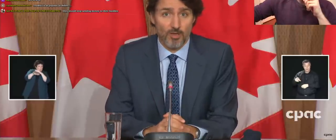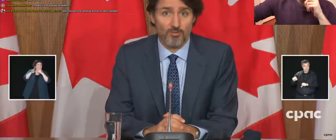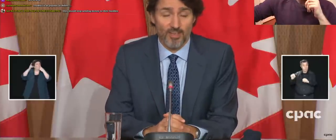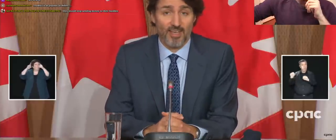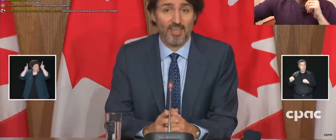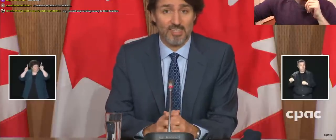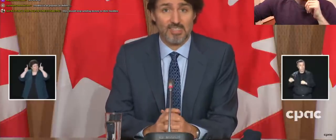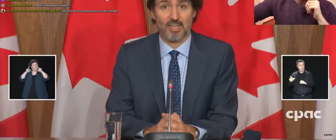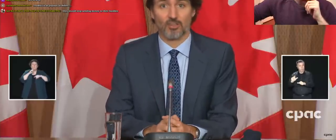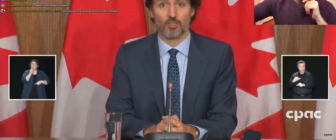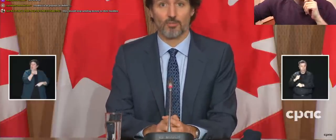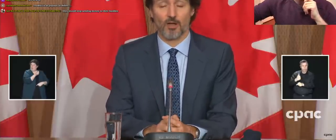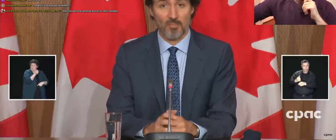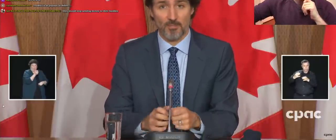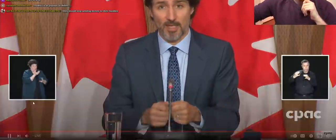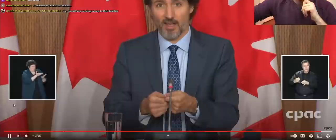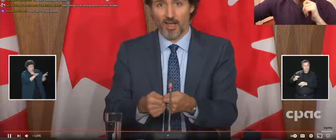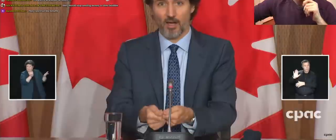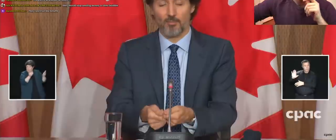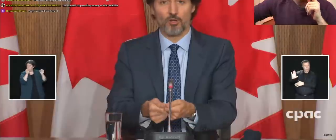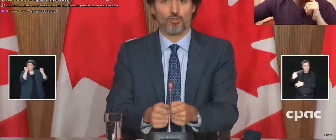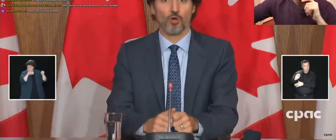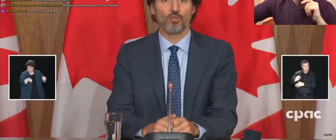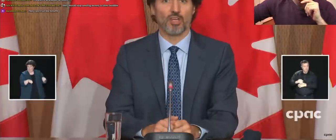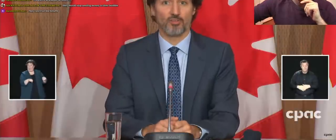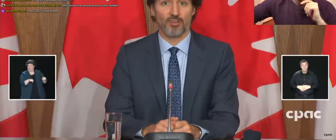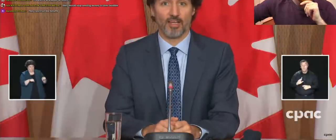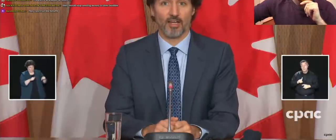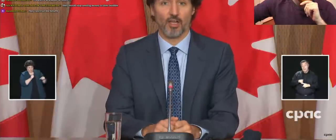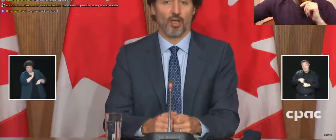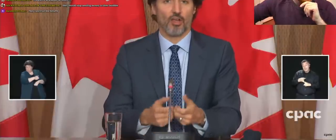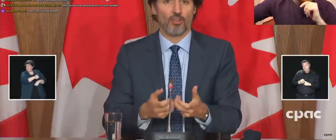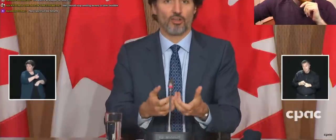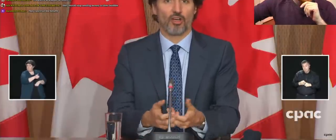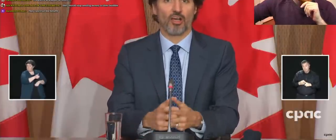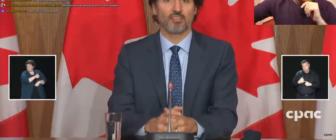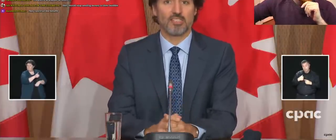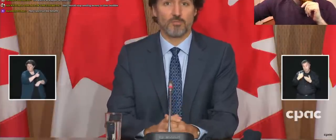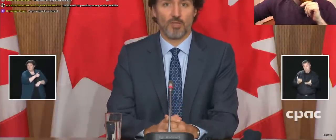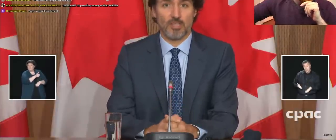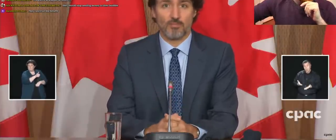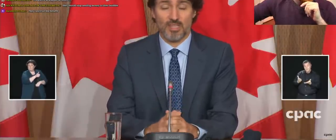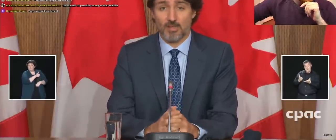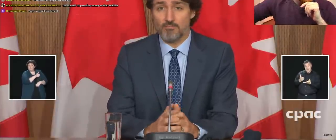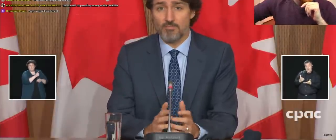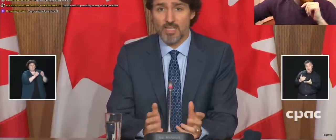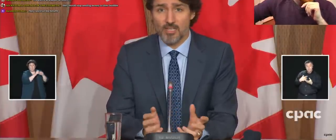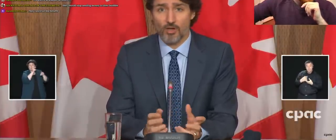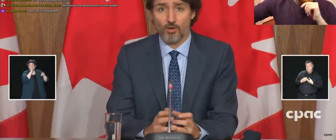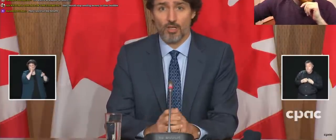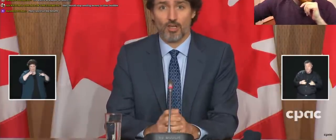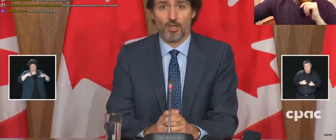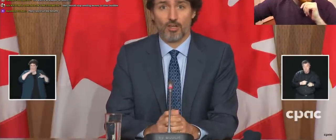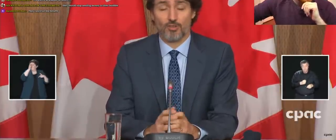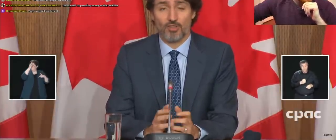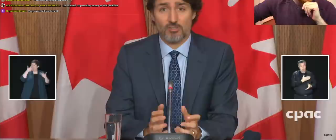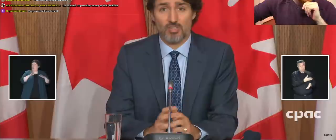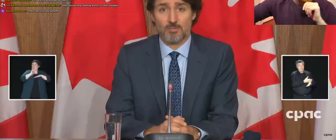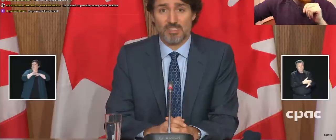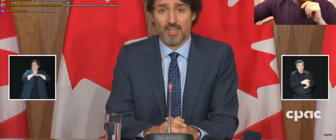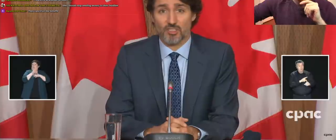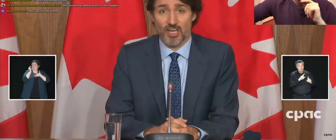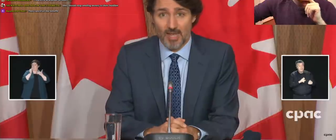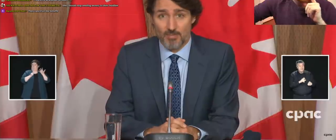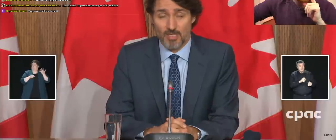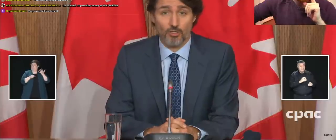mesures qui peuvent faire directement. Mais en plus, on a offert de rendre disponibles des millions de tests